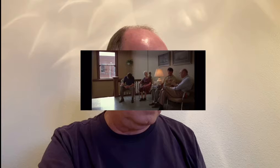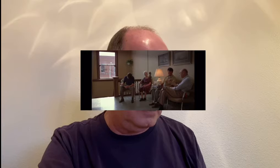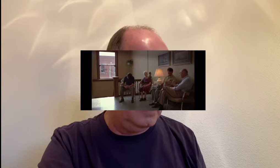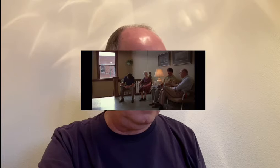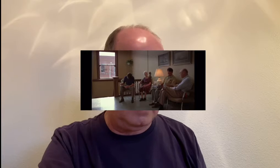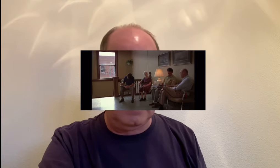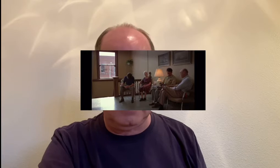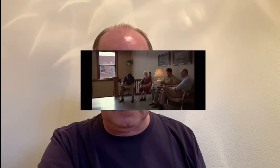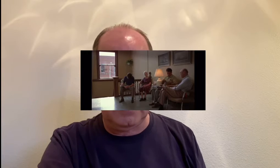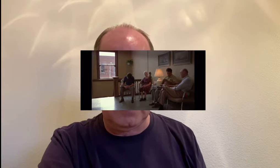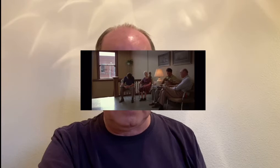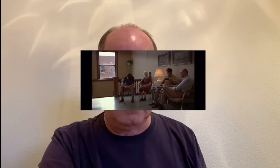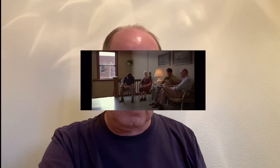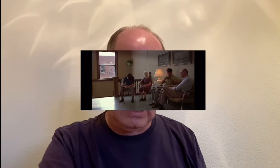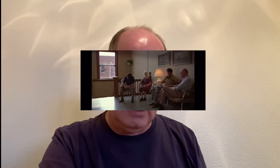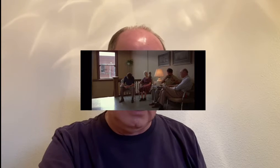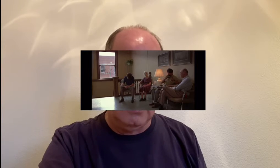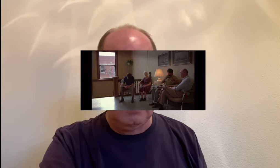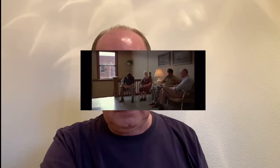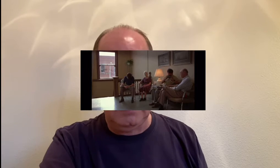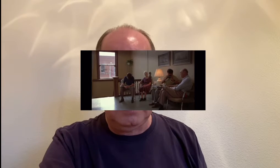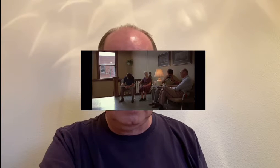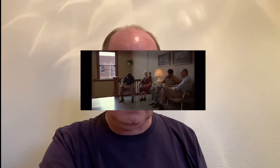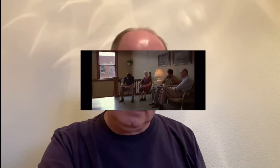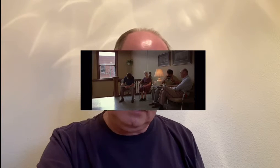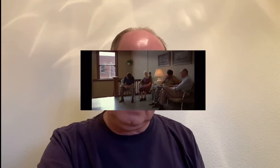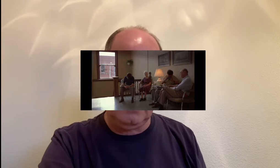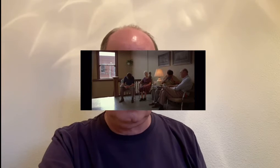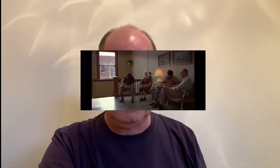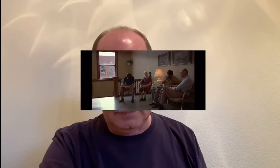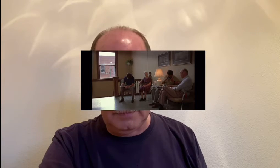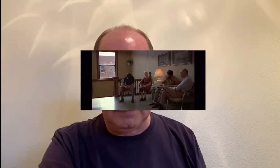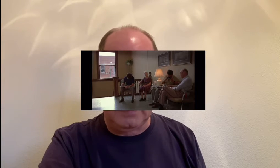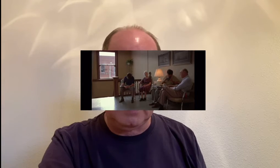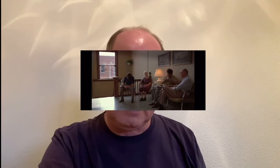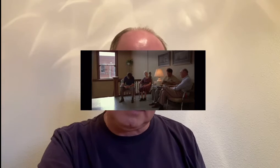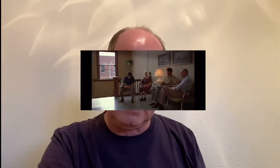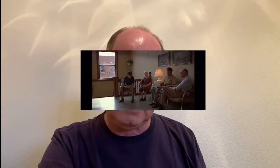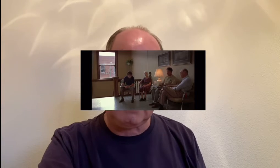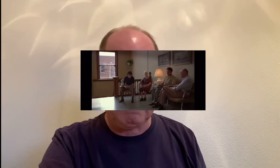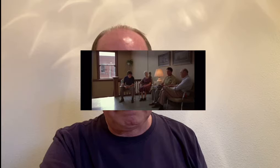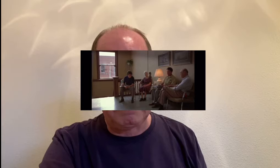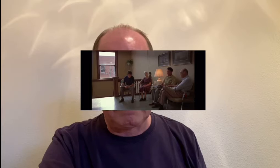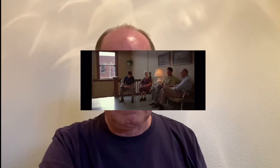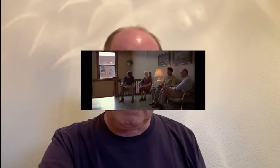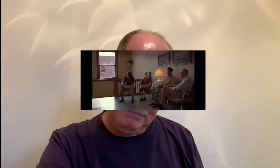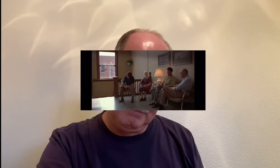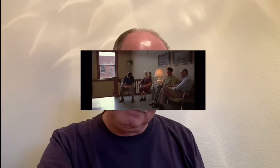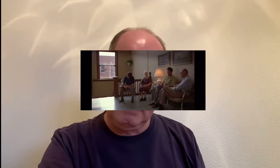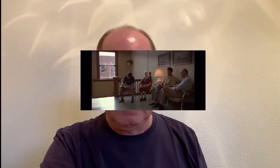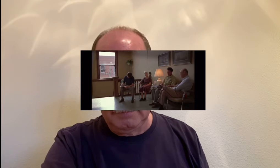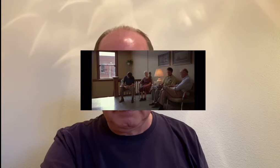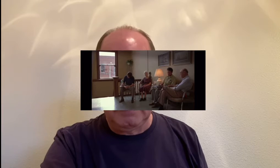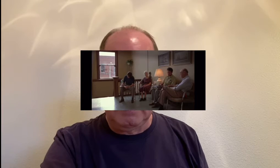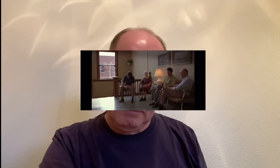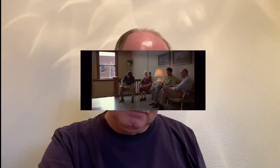to the West Coast. During that period of time, there was